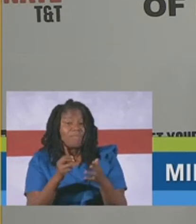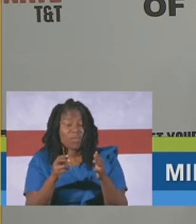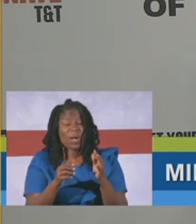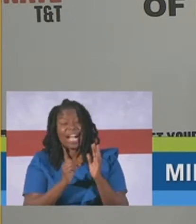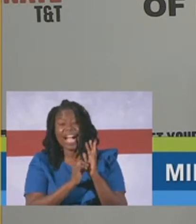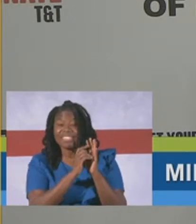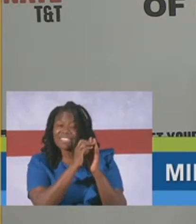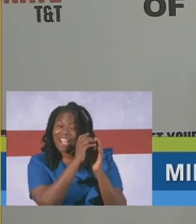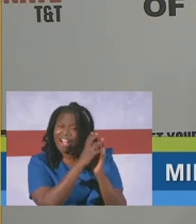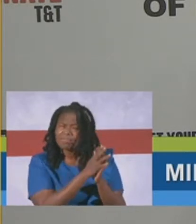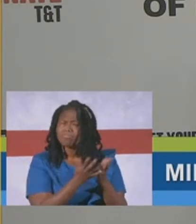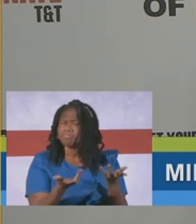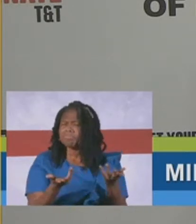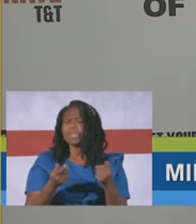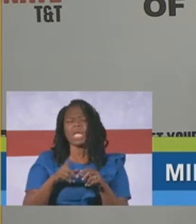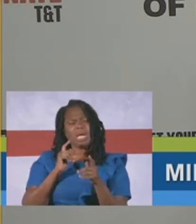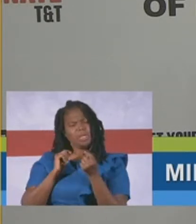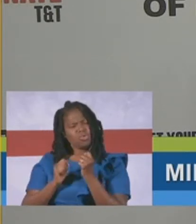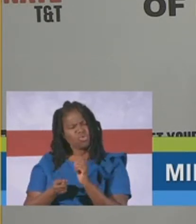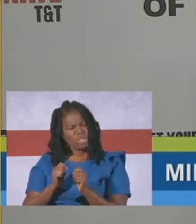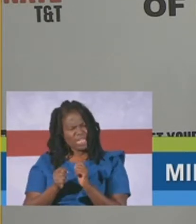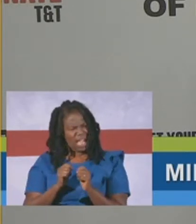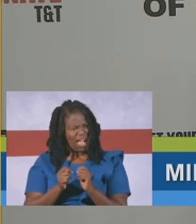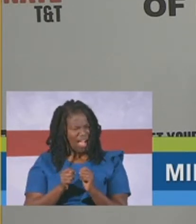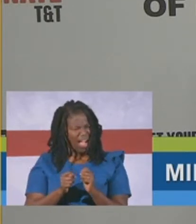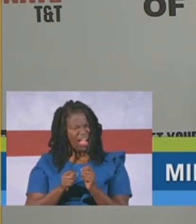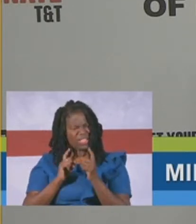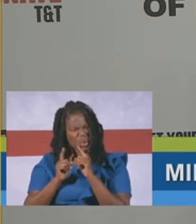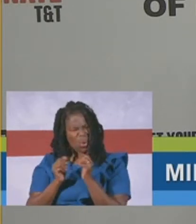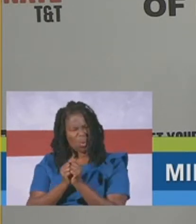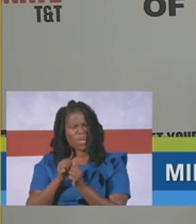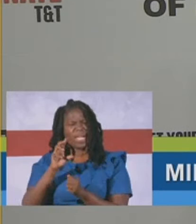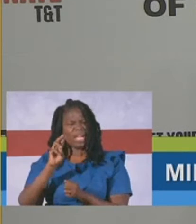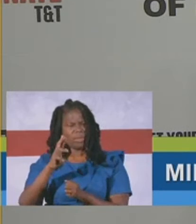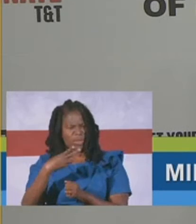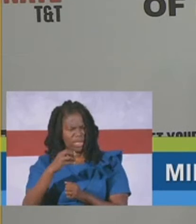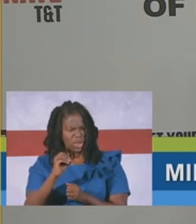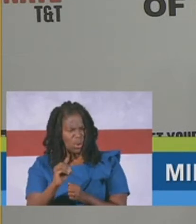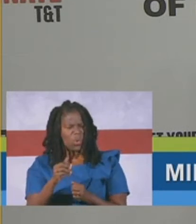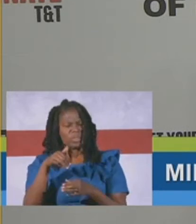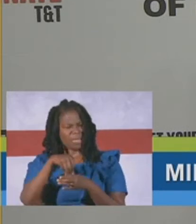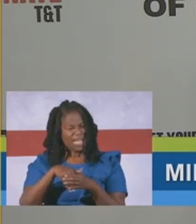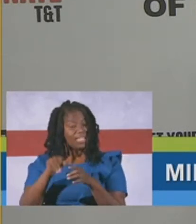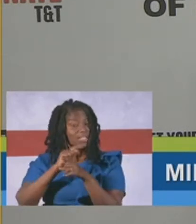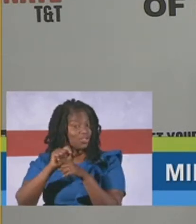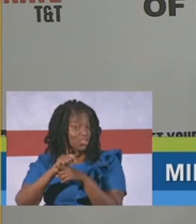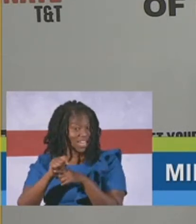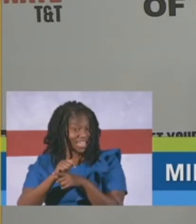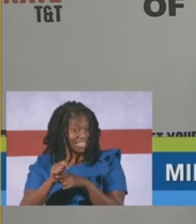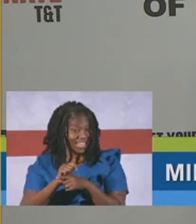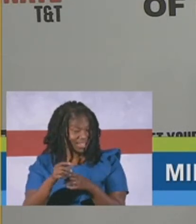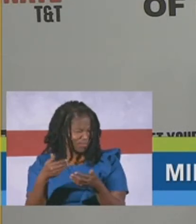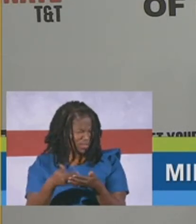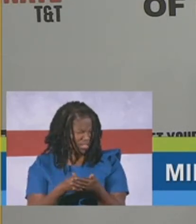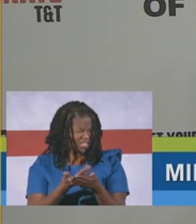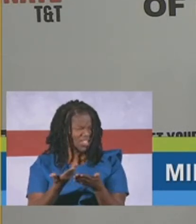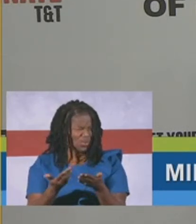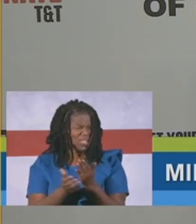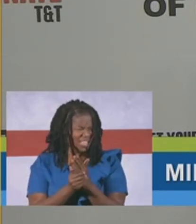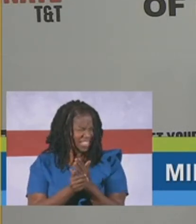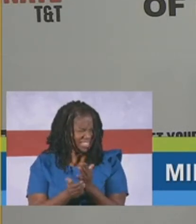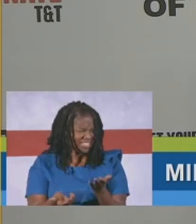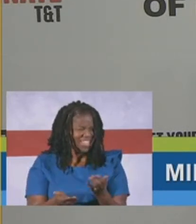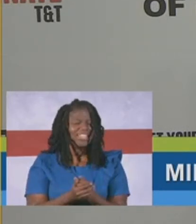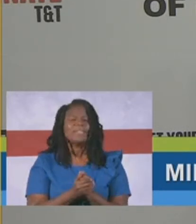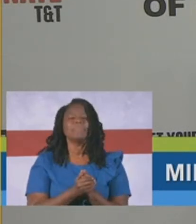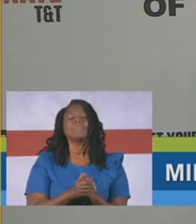such discussions, yet with who, to be a part of this training? And my second question is also in relation to that. Apart from the training that